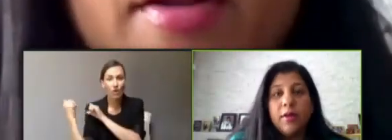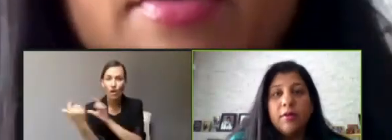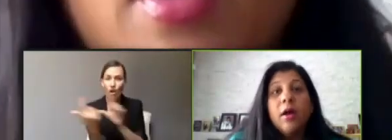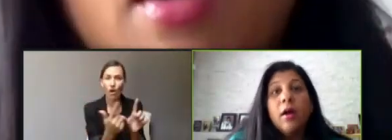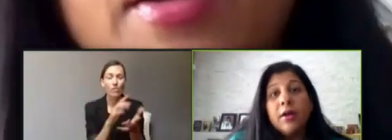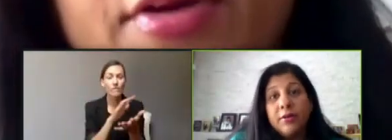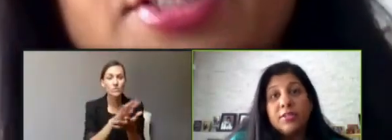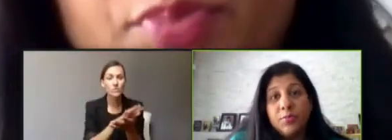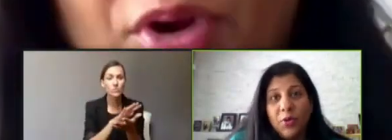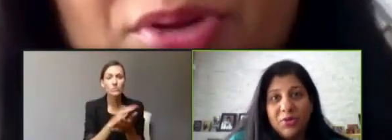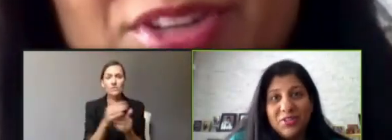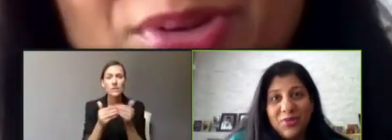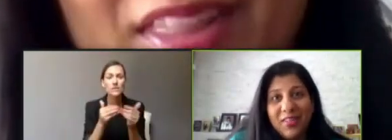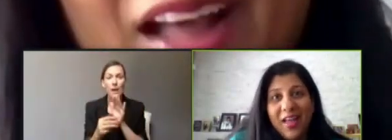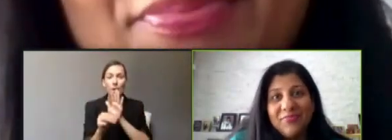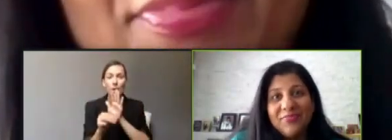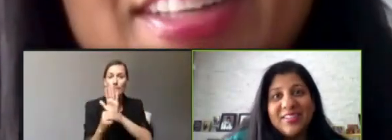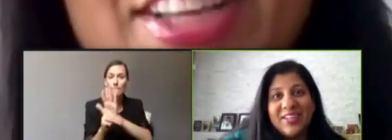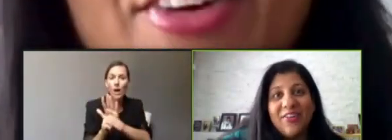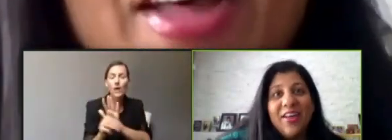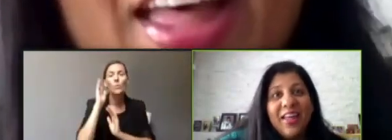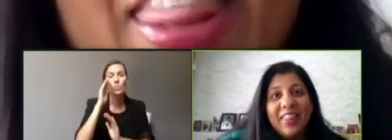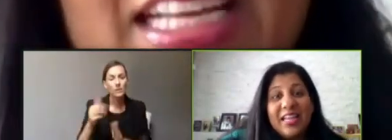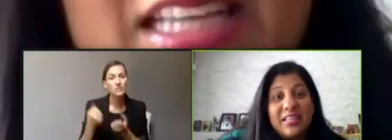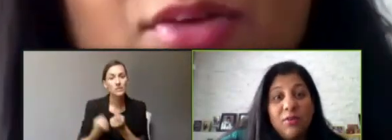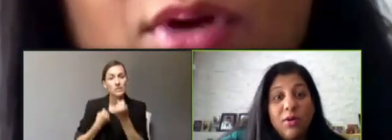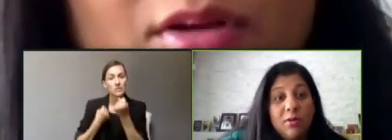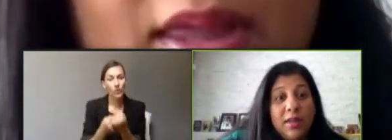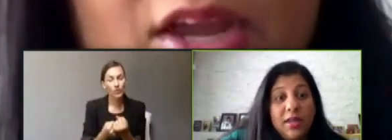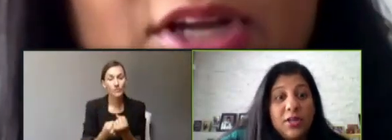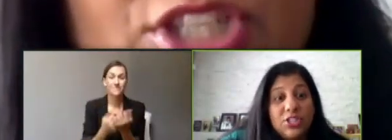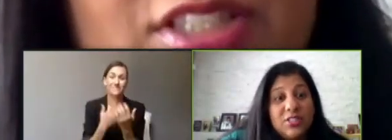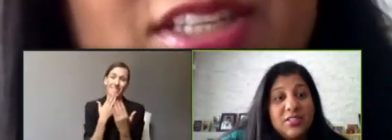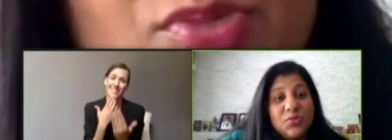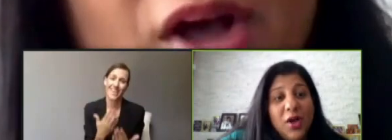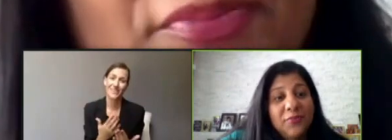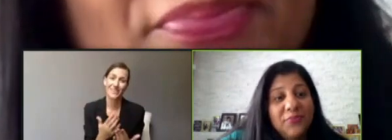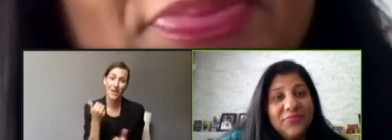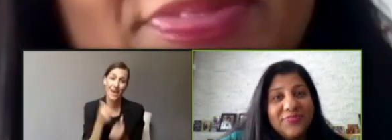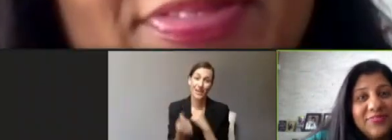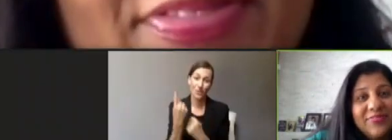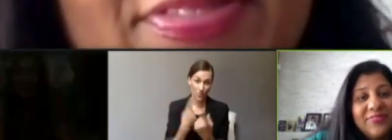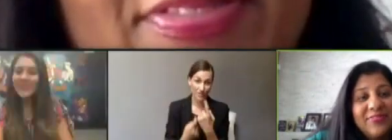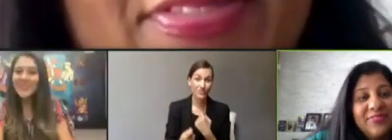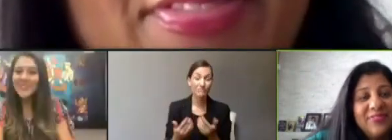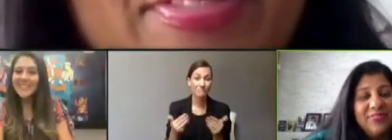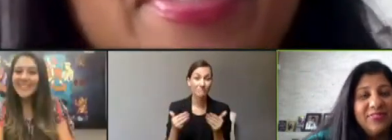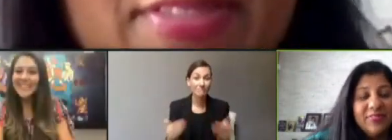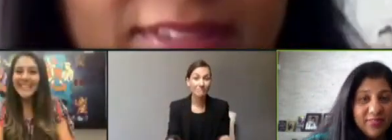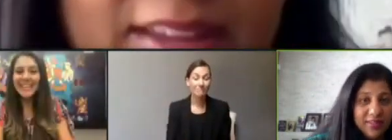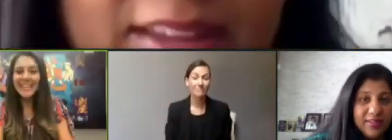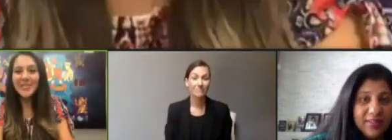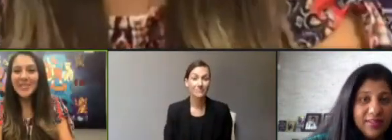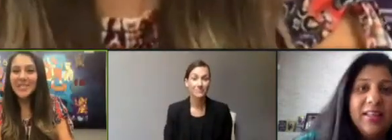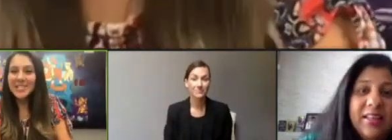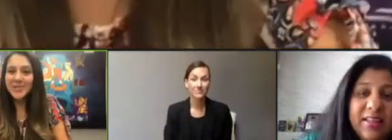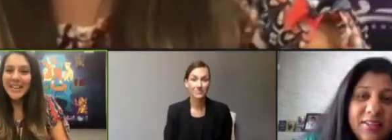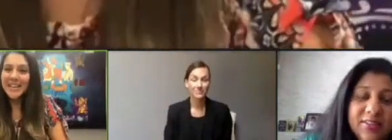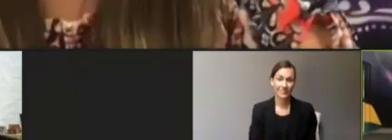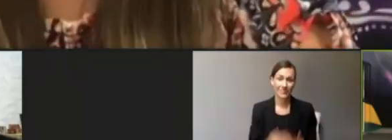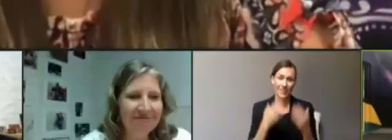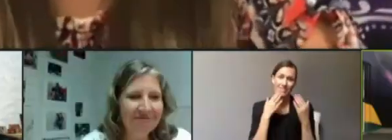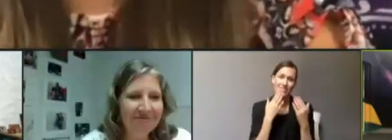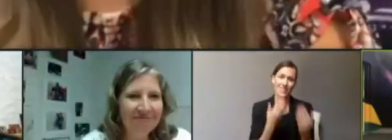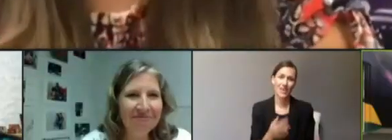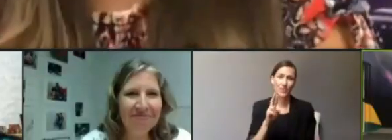governance model, are here to support you in doing that. So thanks. I'll welcome any questions as well. Thank you, Rajeshri,